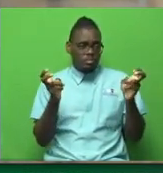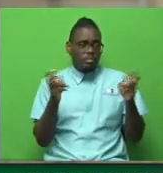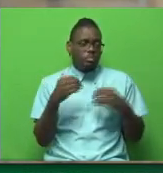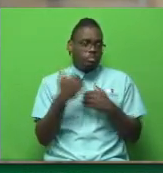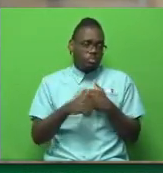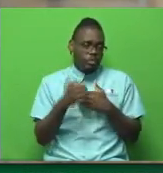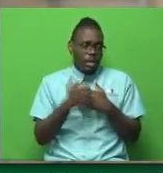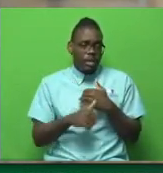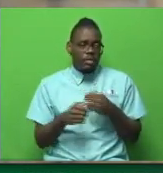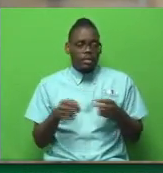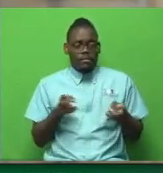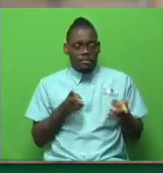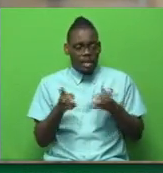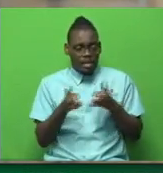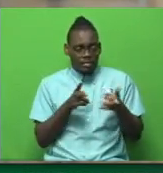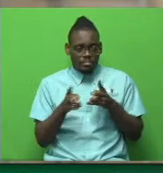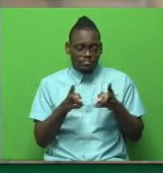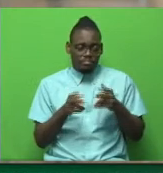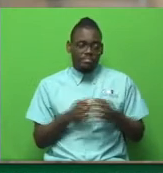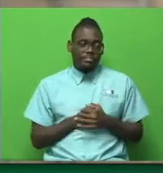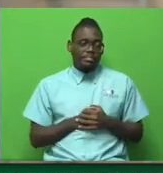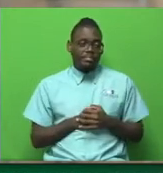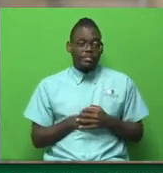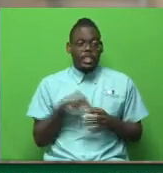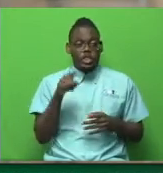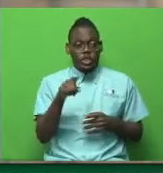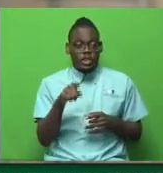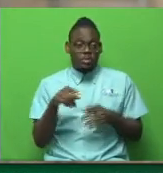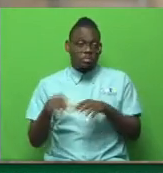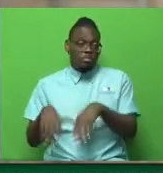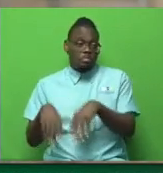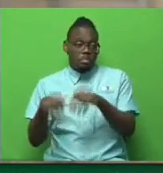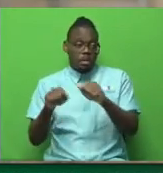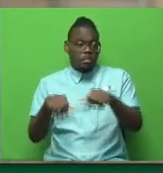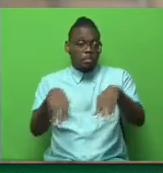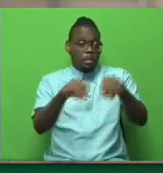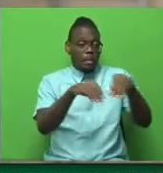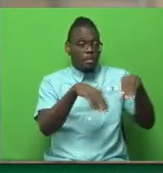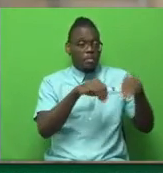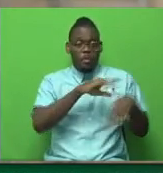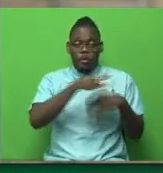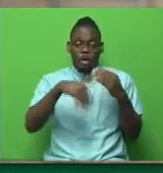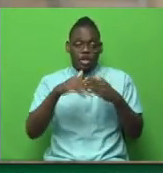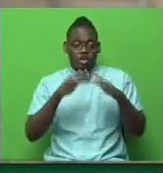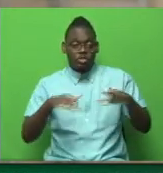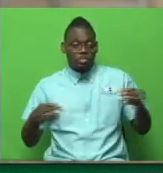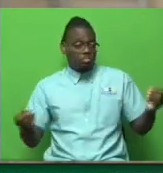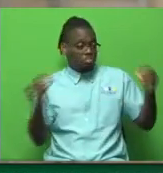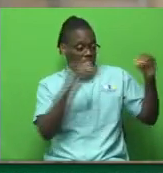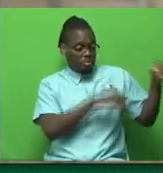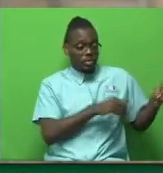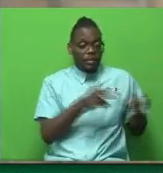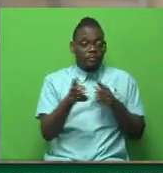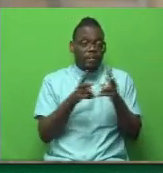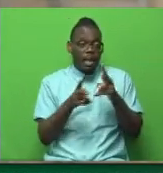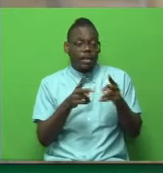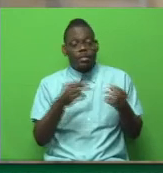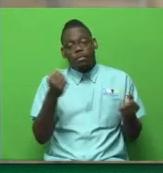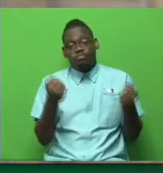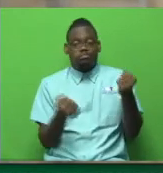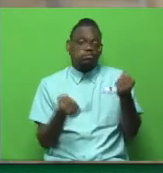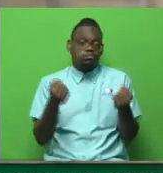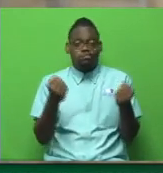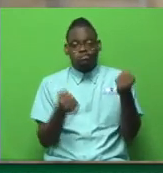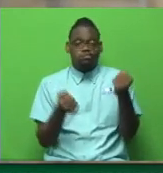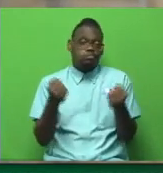that today carpooling but that is what persons did in the past today because of the introduction of cheap motor